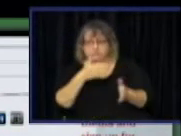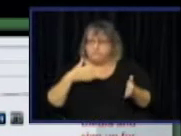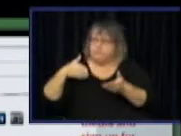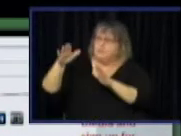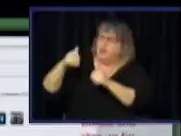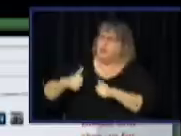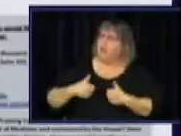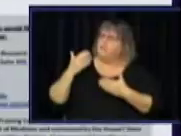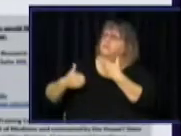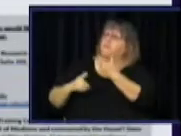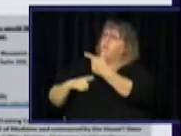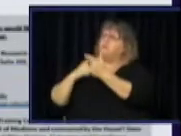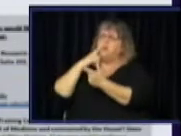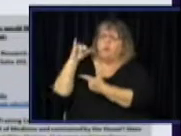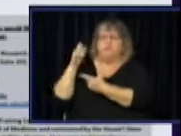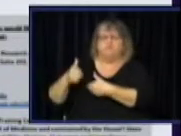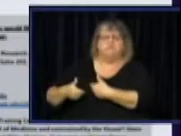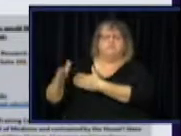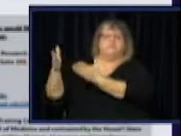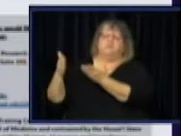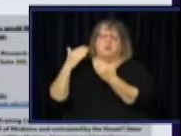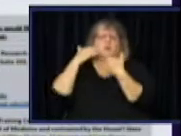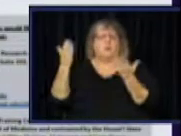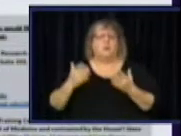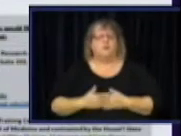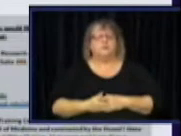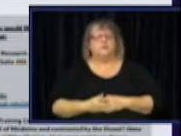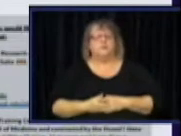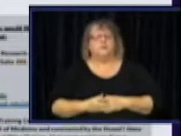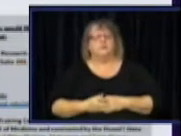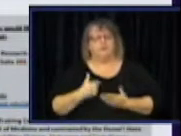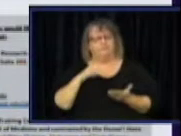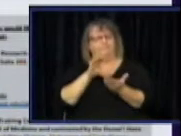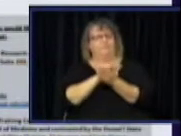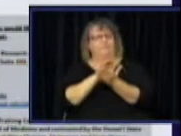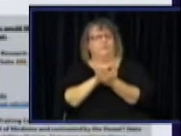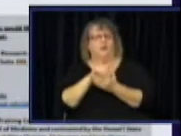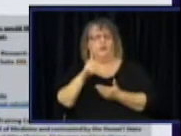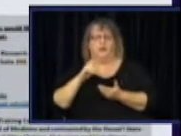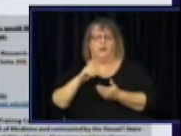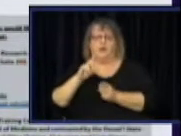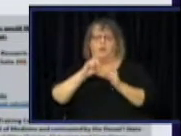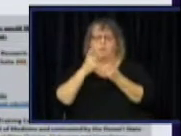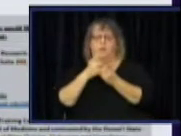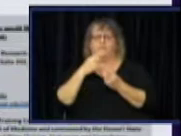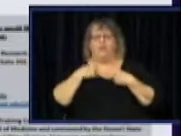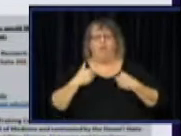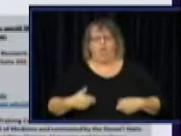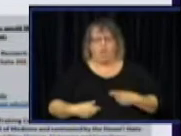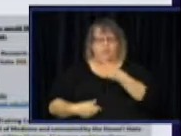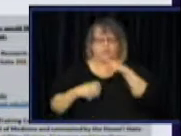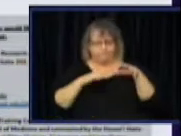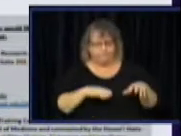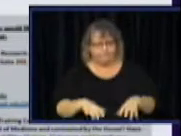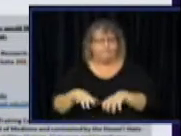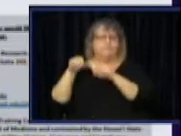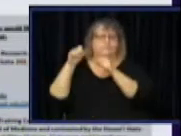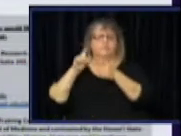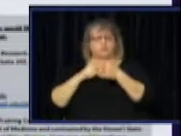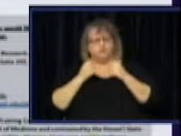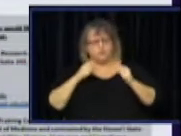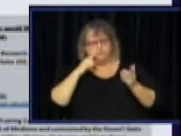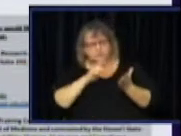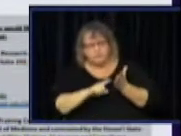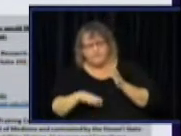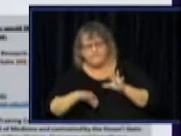rehab facility. And I really want to commend the Department of Health for taking this action to try